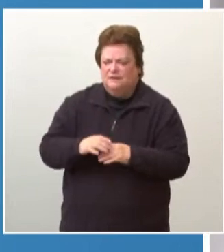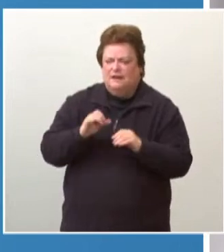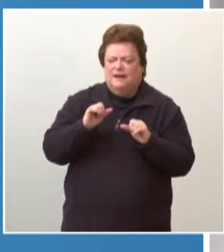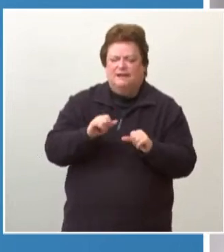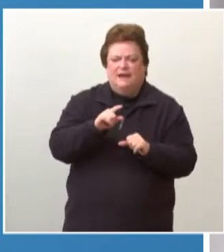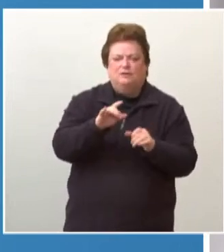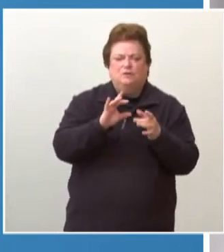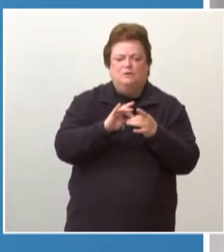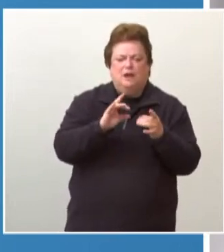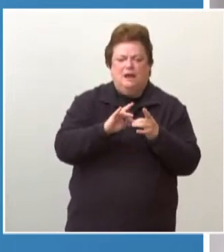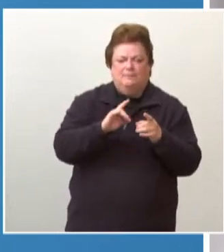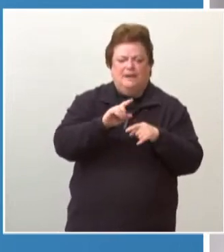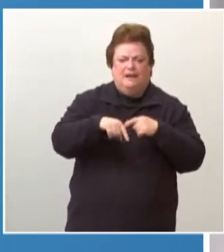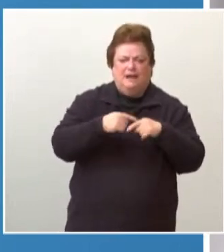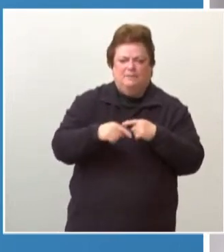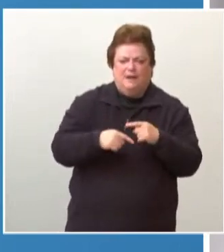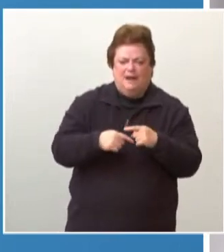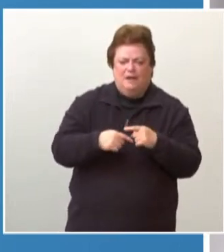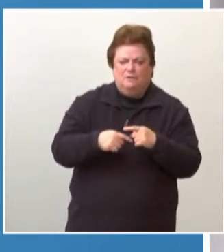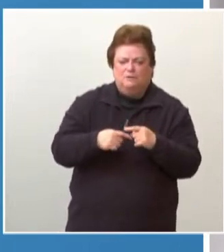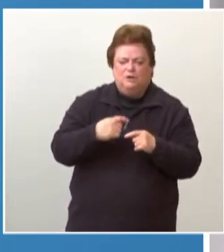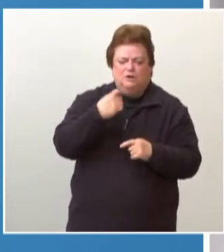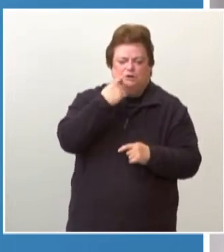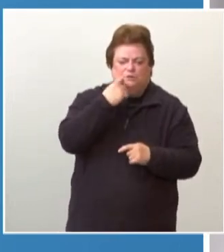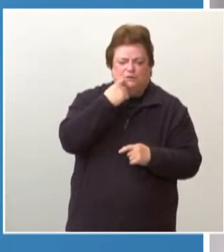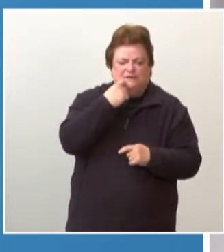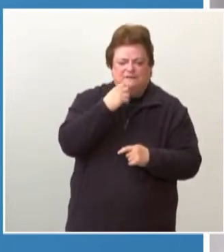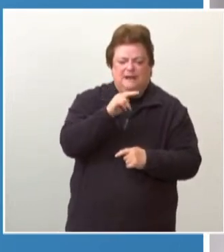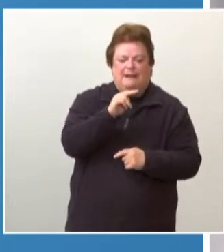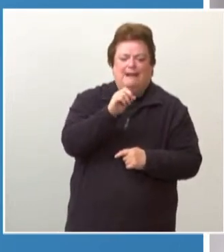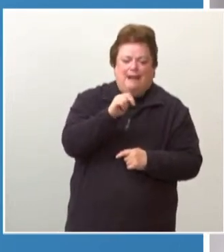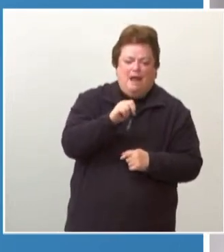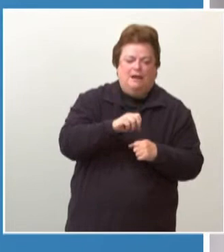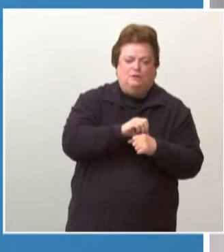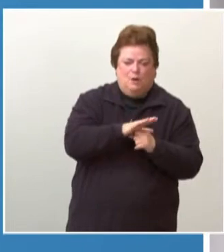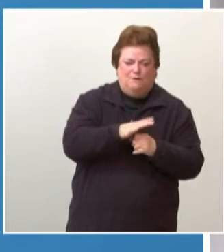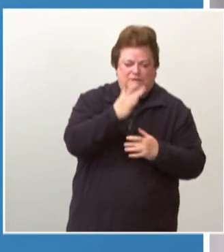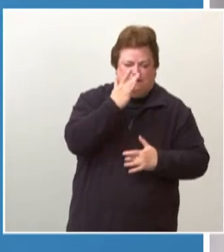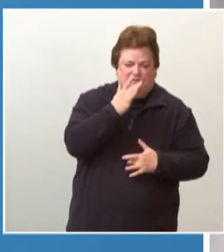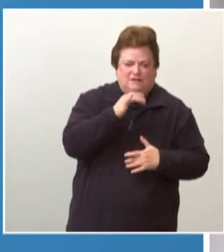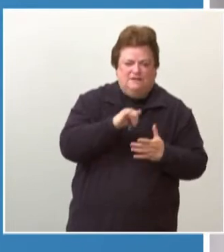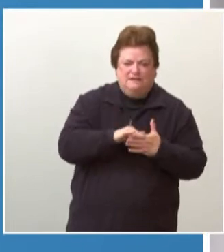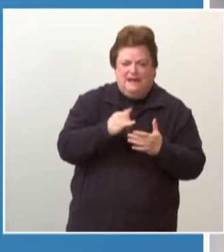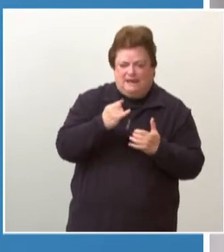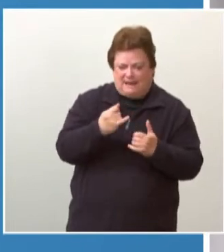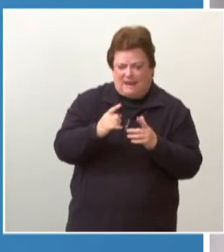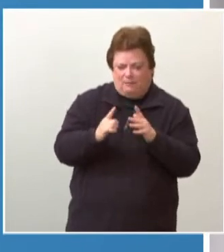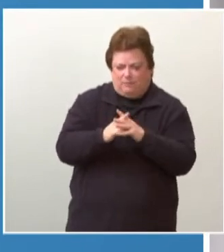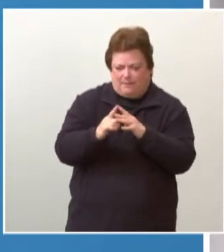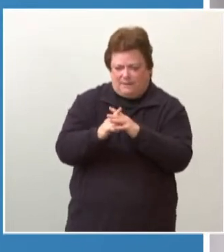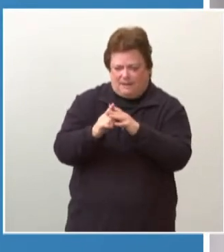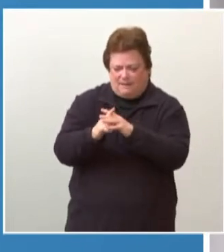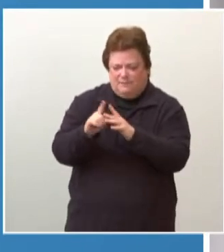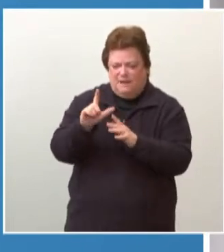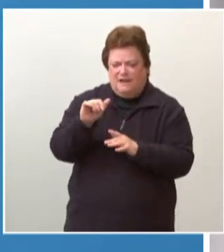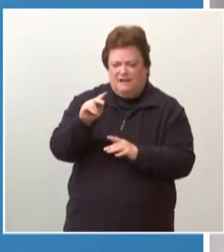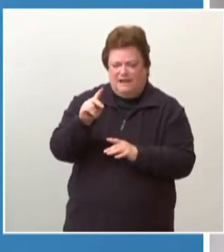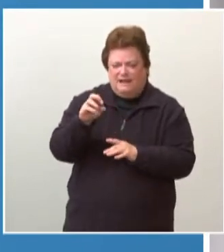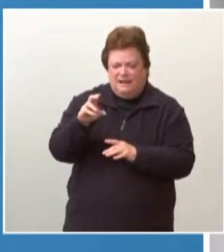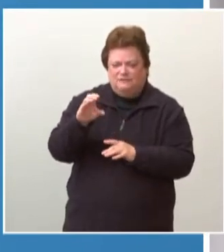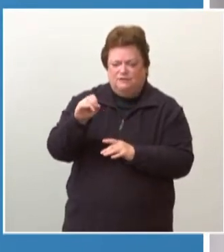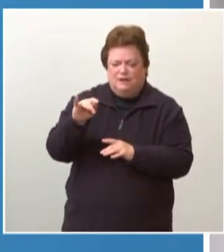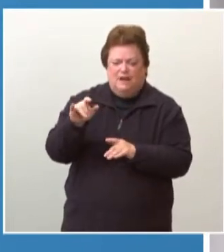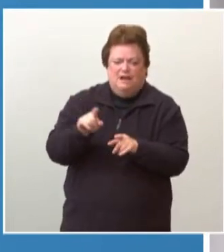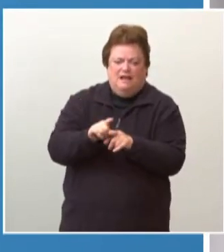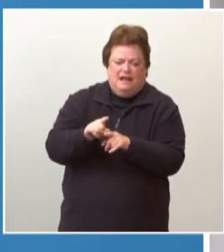Can you comment on recent non-COVID illnesses that are being observed in Lancaster County, such as